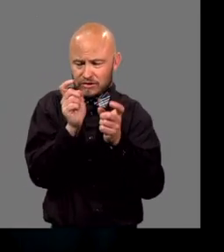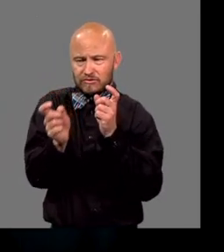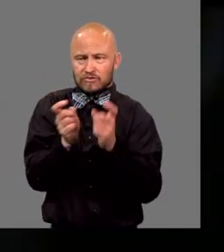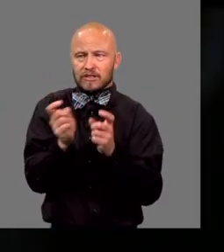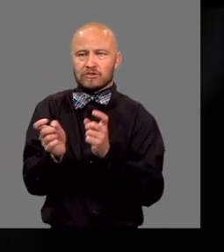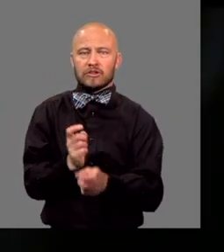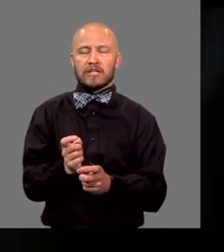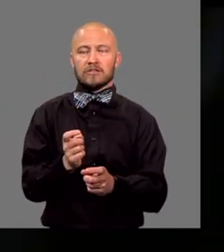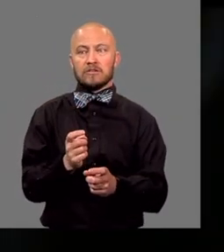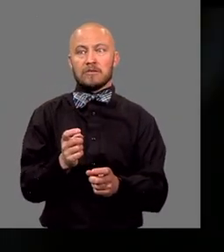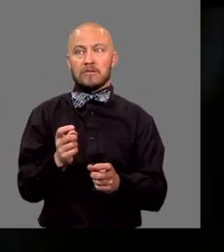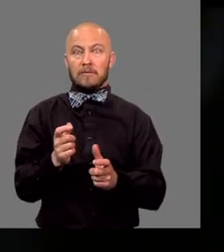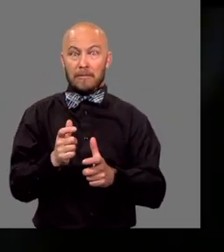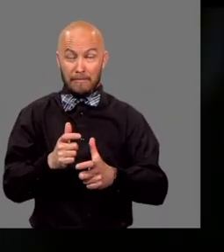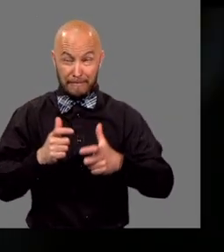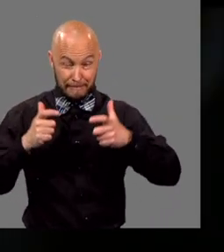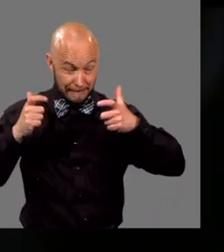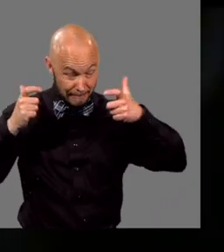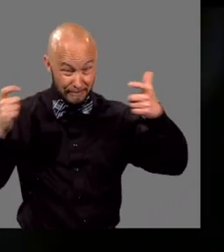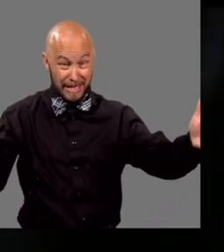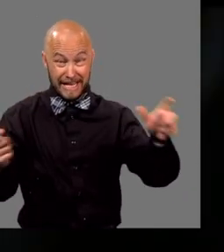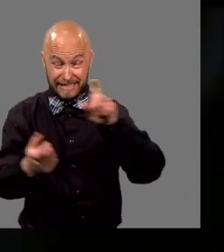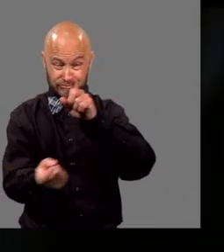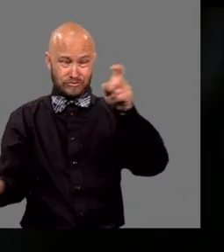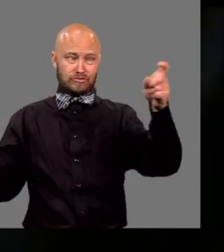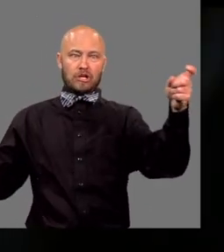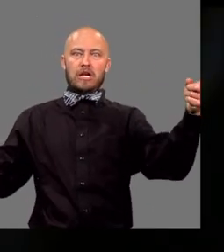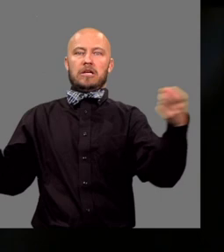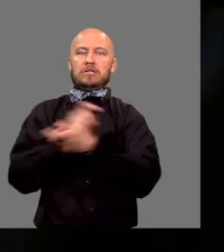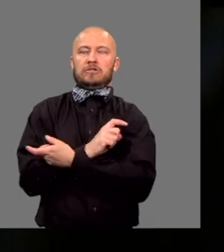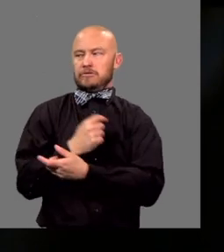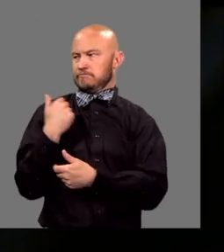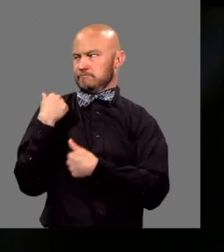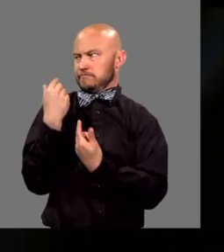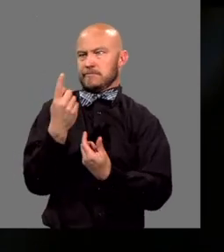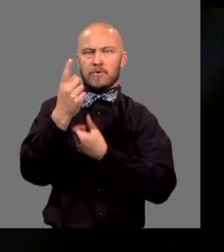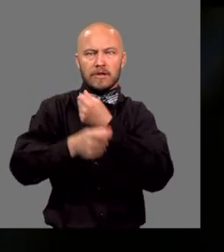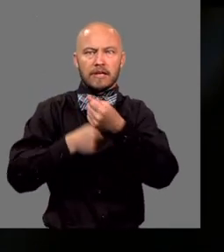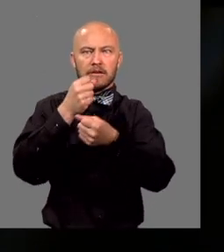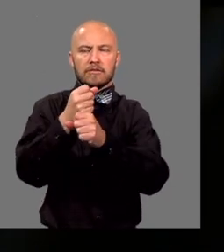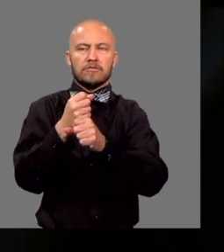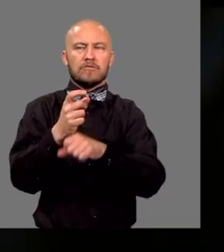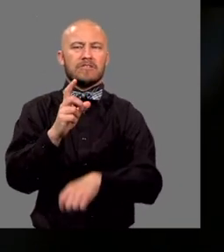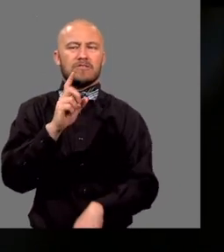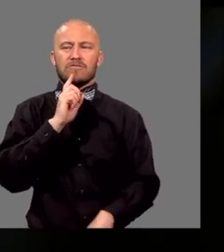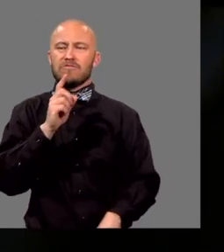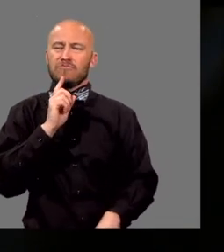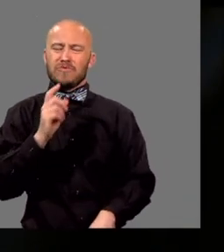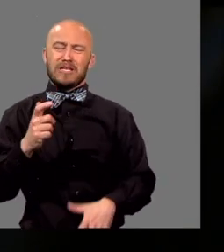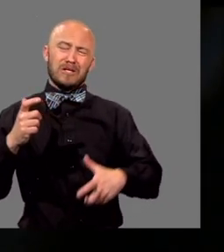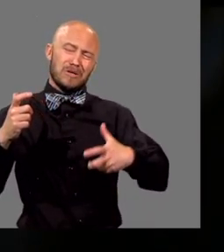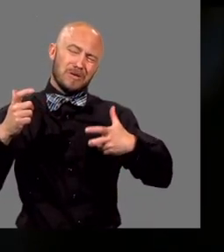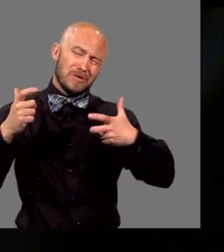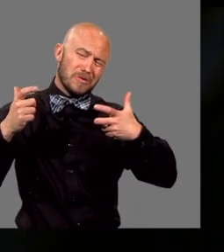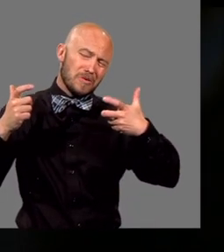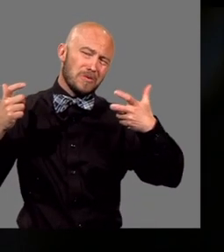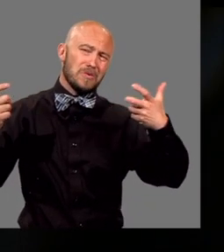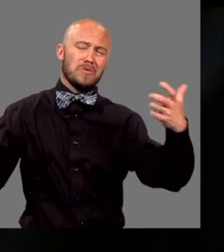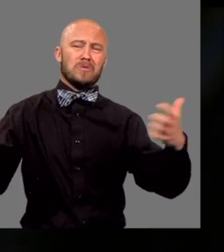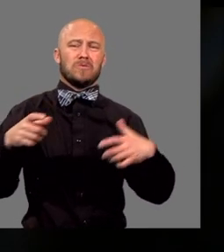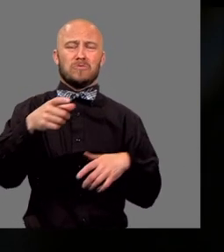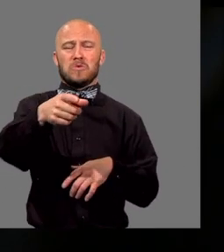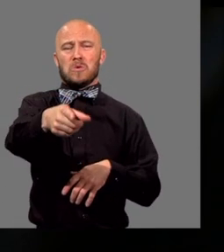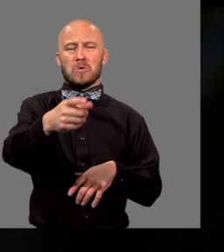adjustment, but there was no greater call for adjustment than this past year. It is an incredible testament